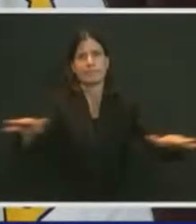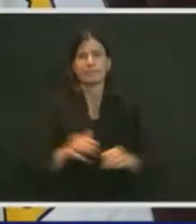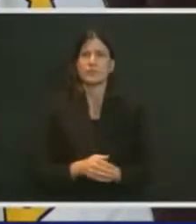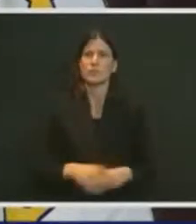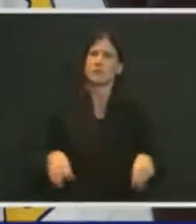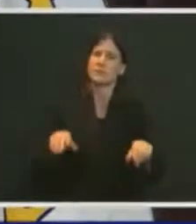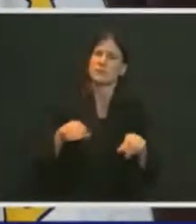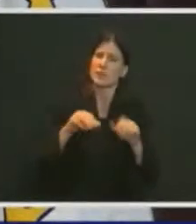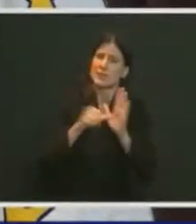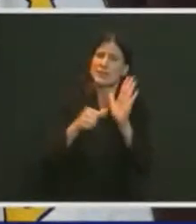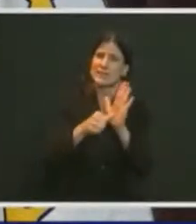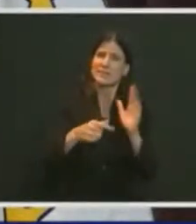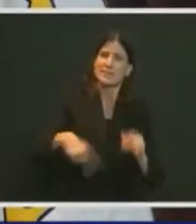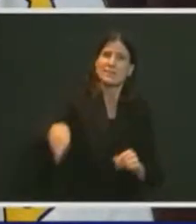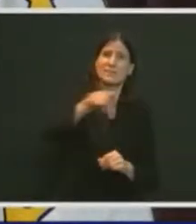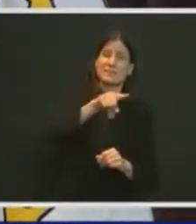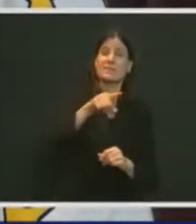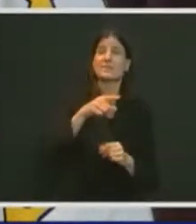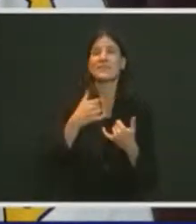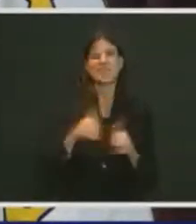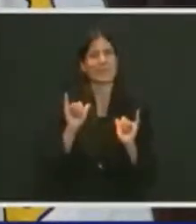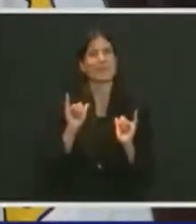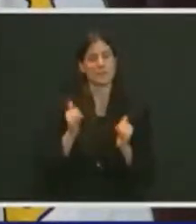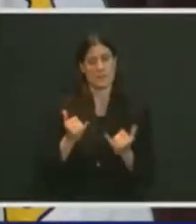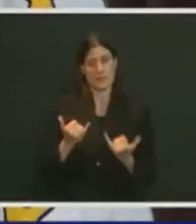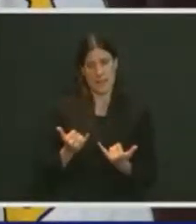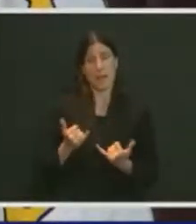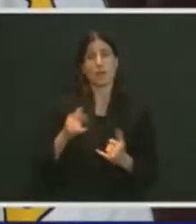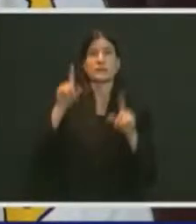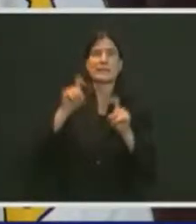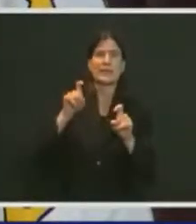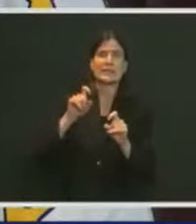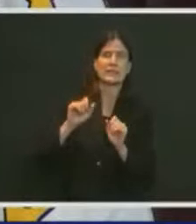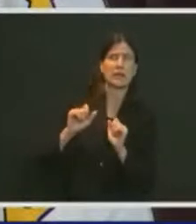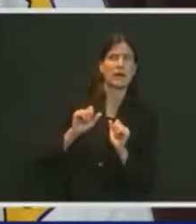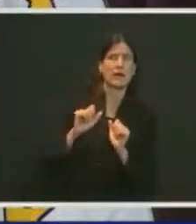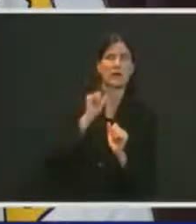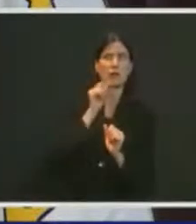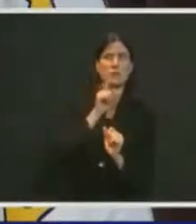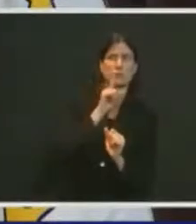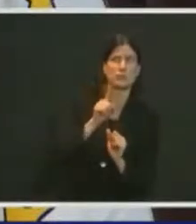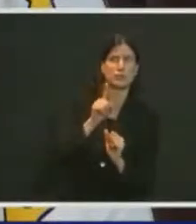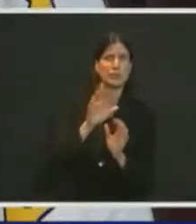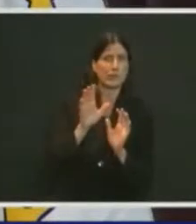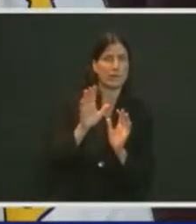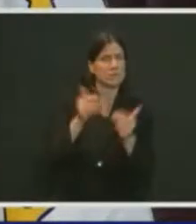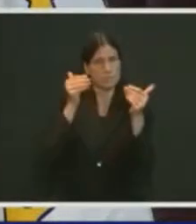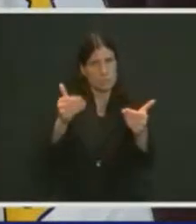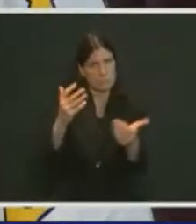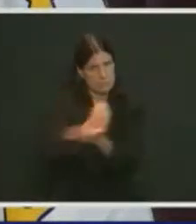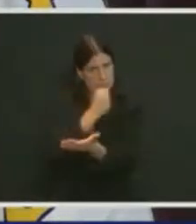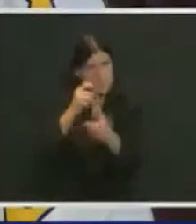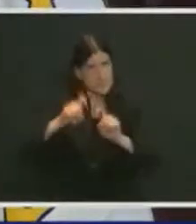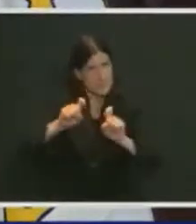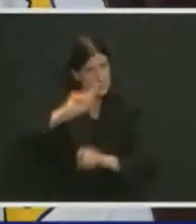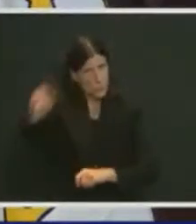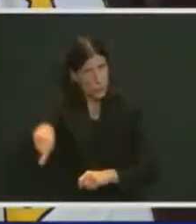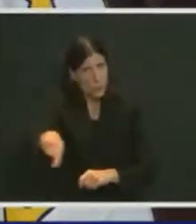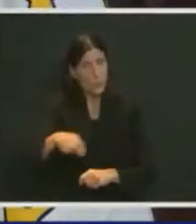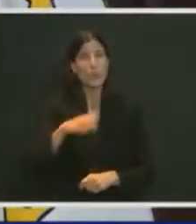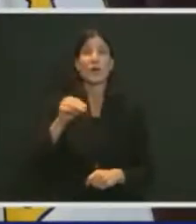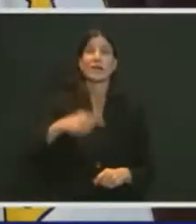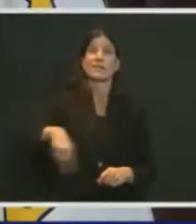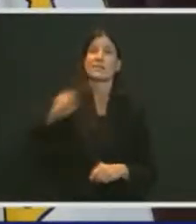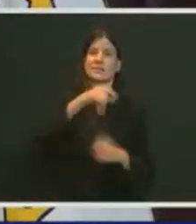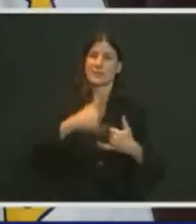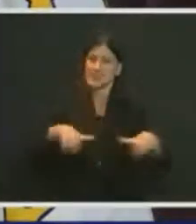that testing is important, being able to social distance effectively, having more than 6 feet in between